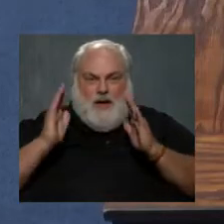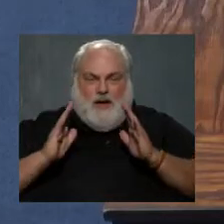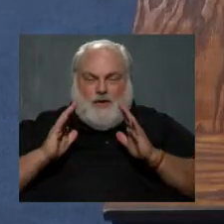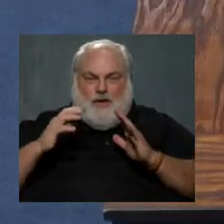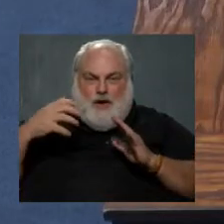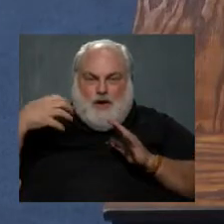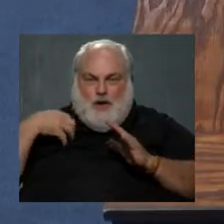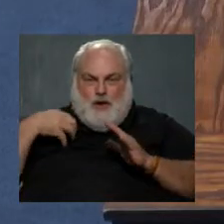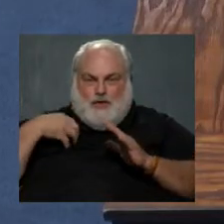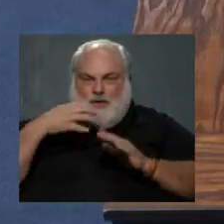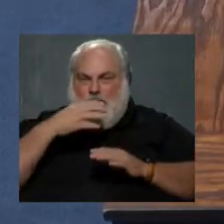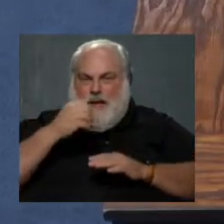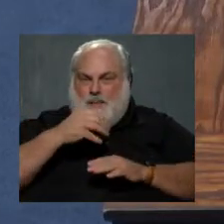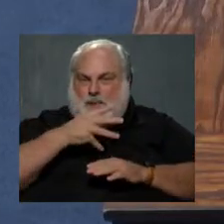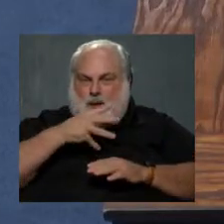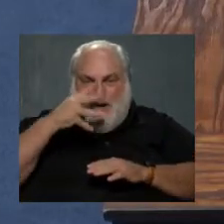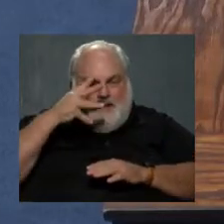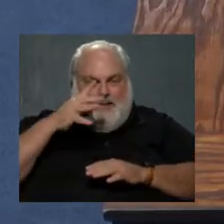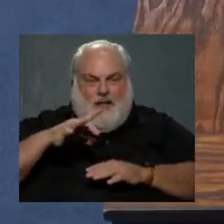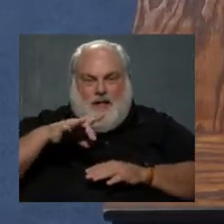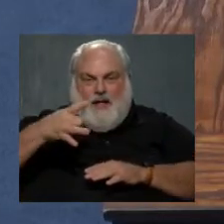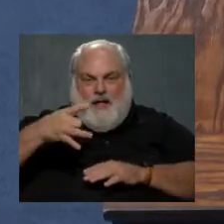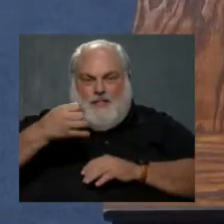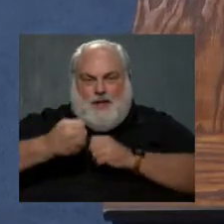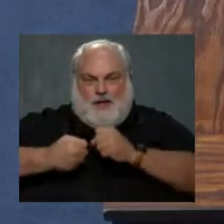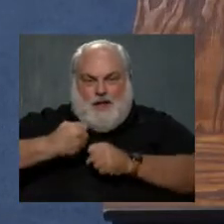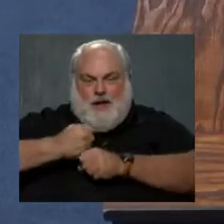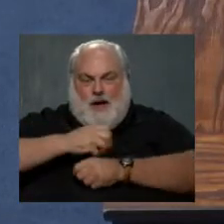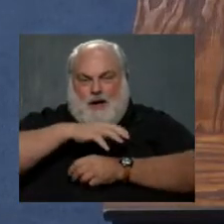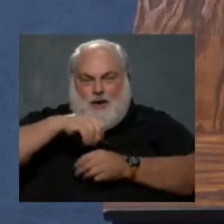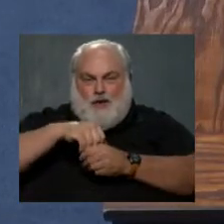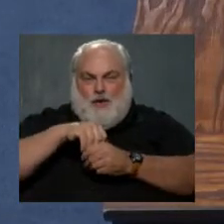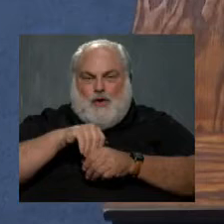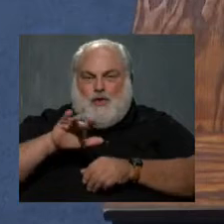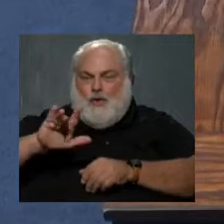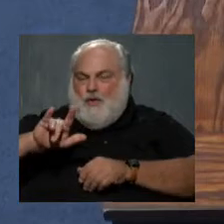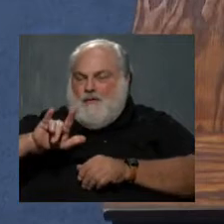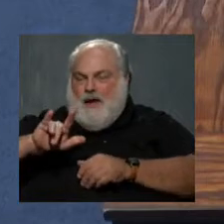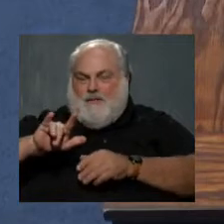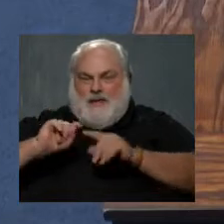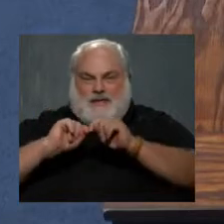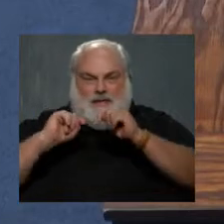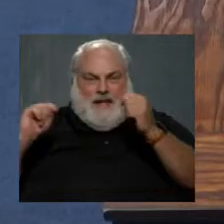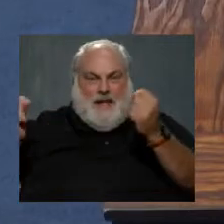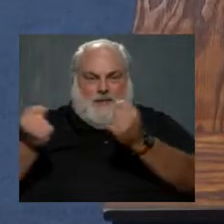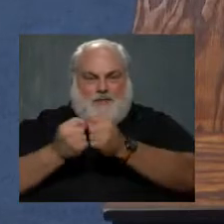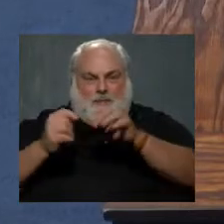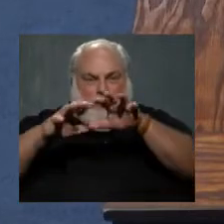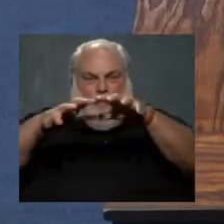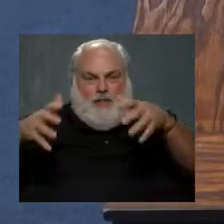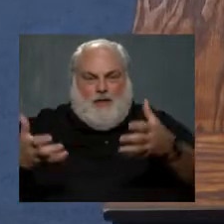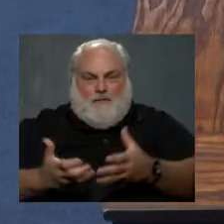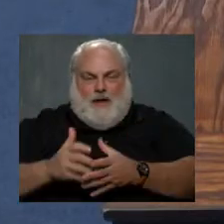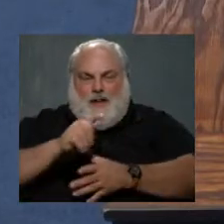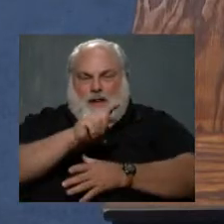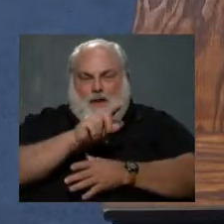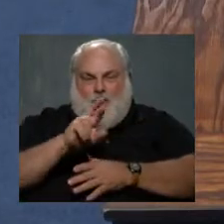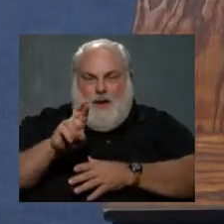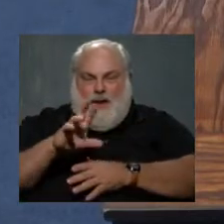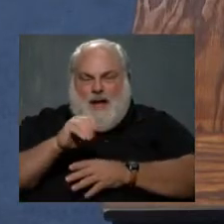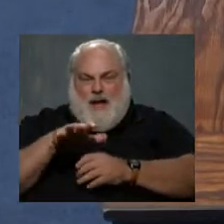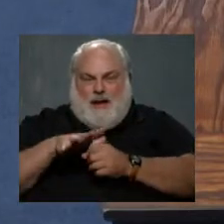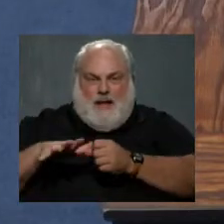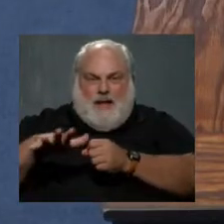parents. This is the eighth year for the league, which includes 25 teams from Little Rock School District and the county, Pulaski